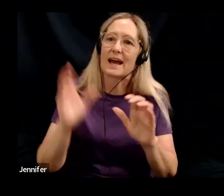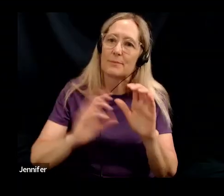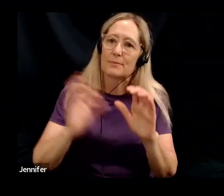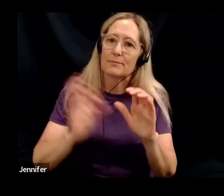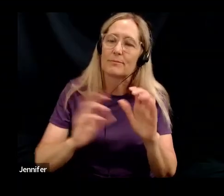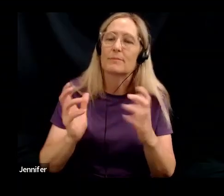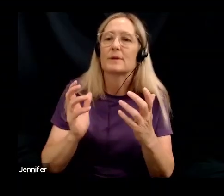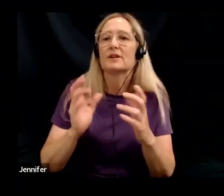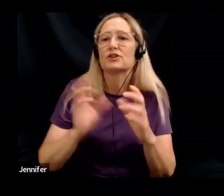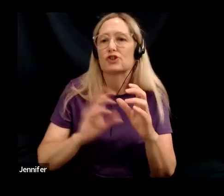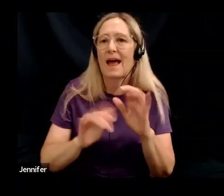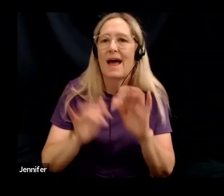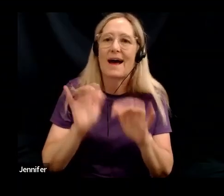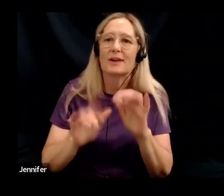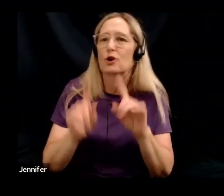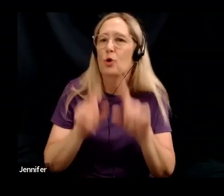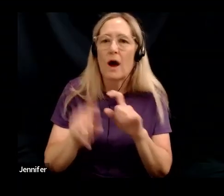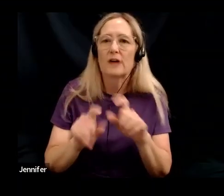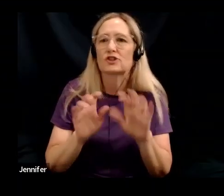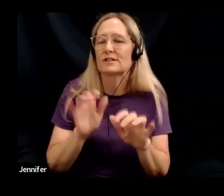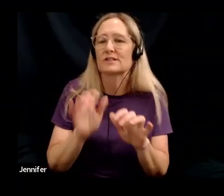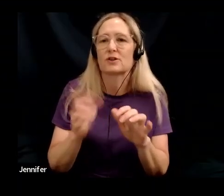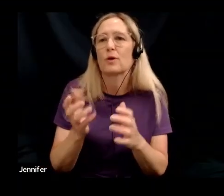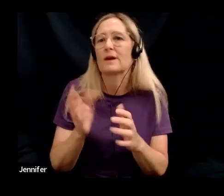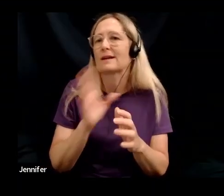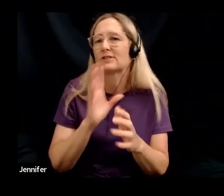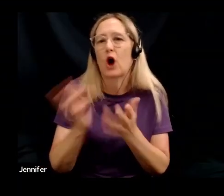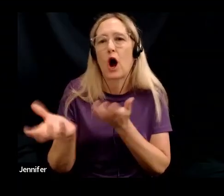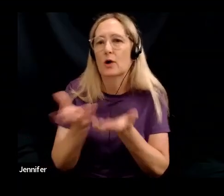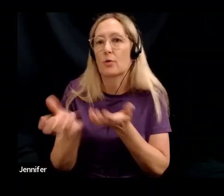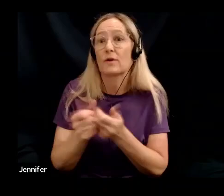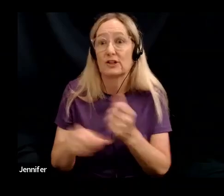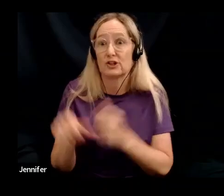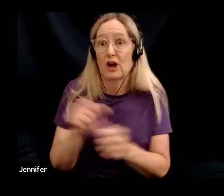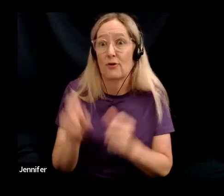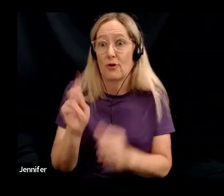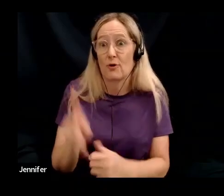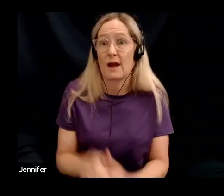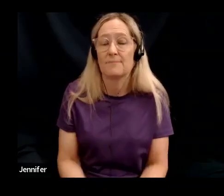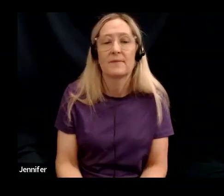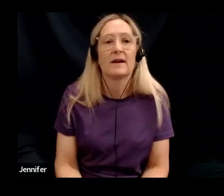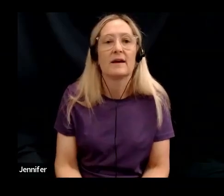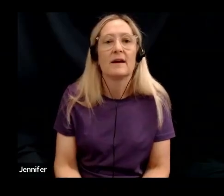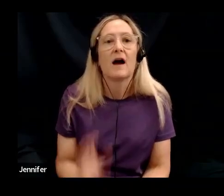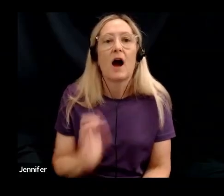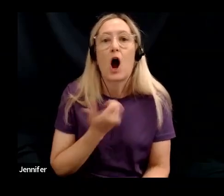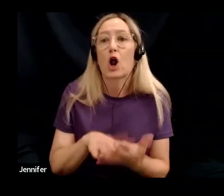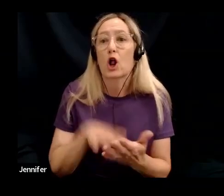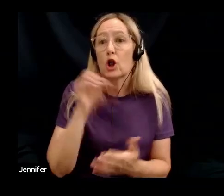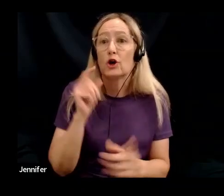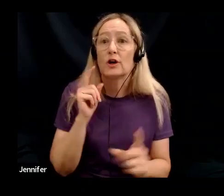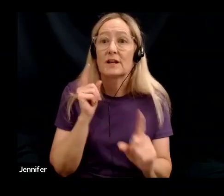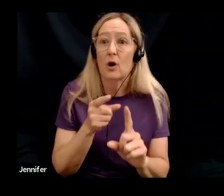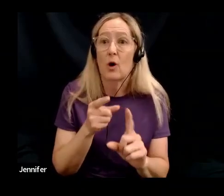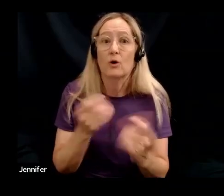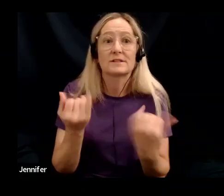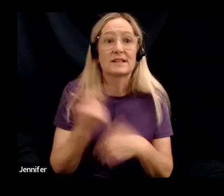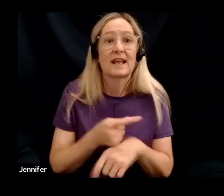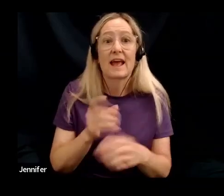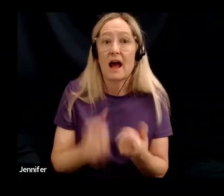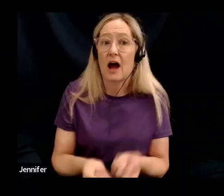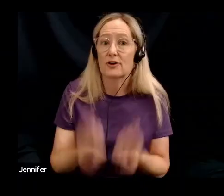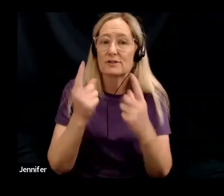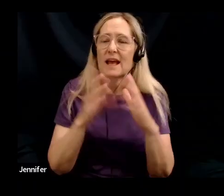questions, or if you have questions, just so we can engage with each other here today. So our learning objectives today is going to be to understand